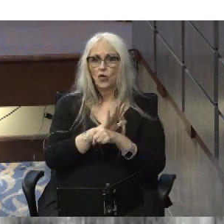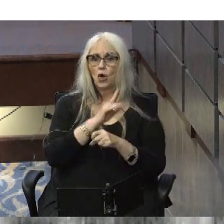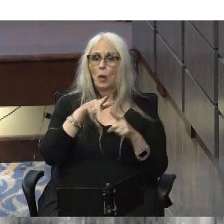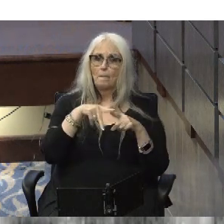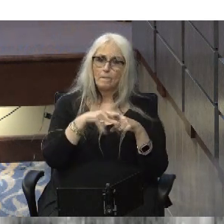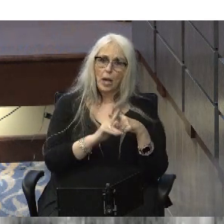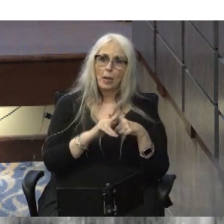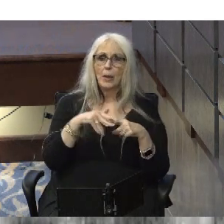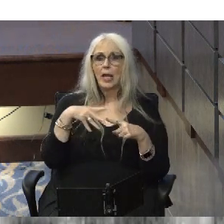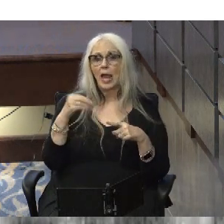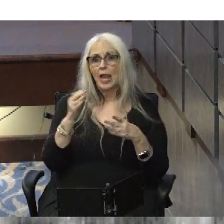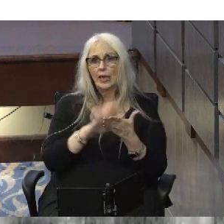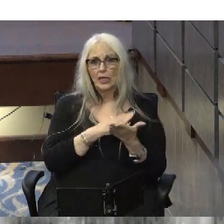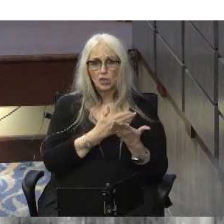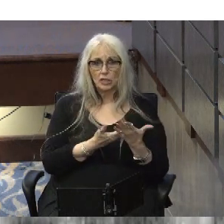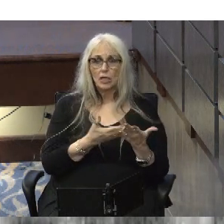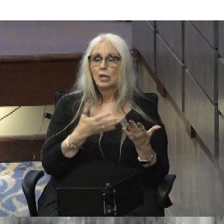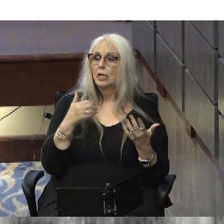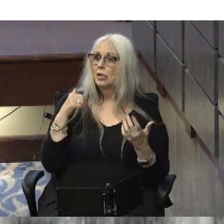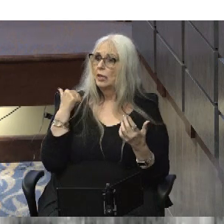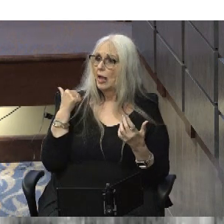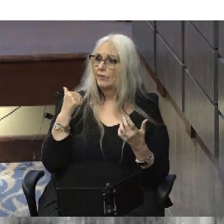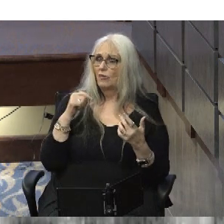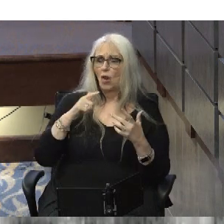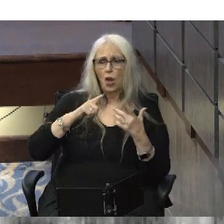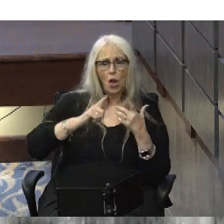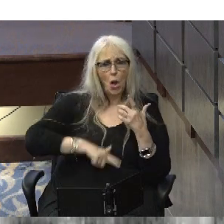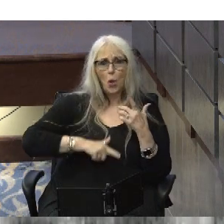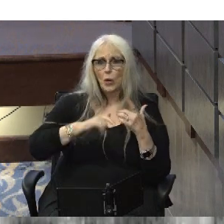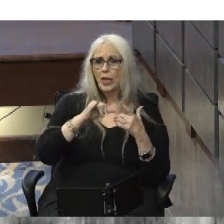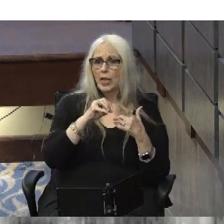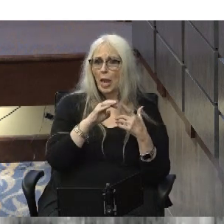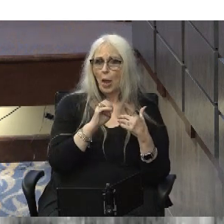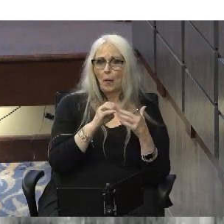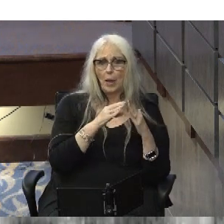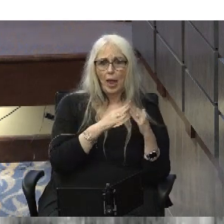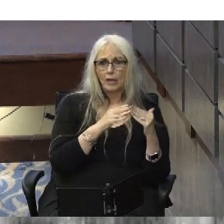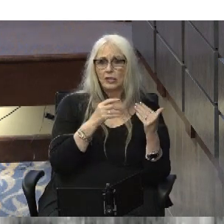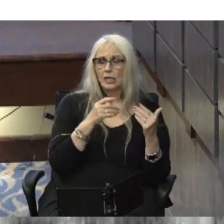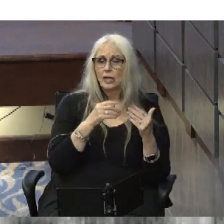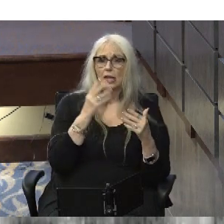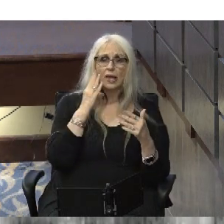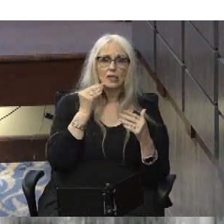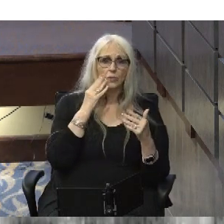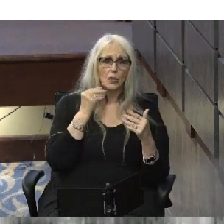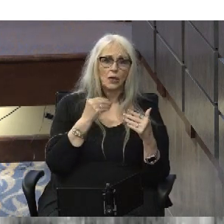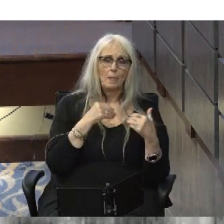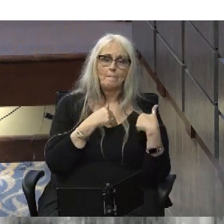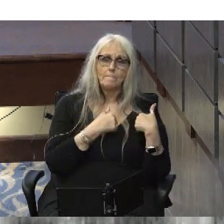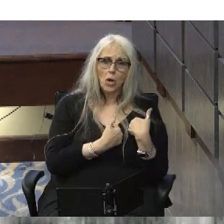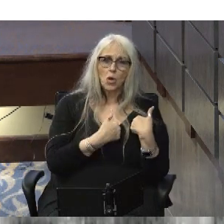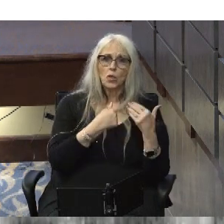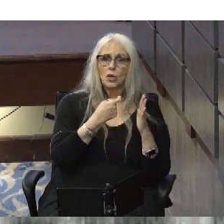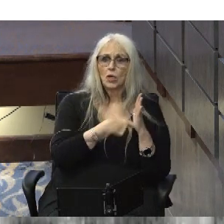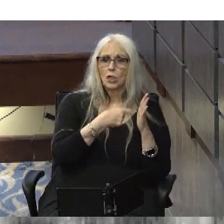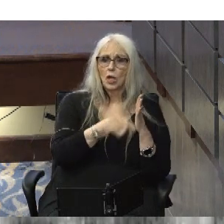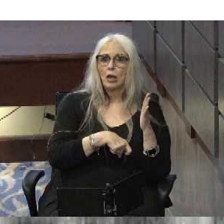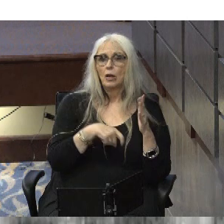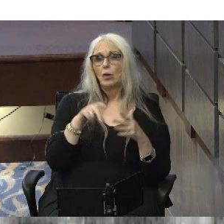had 5,355 extremely low income households experience some cost burden, severe cost burden, but